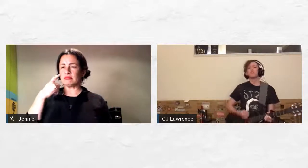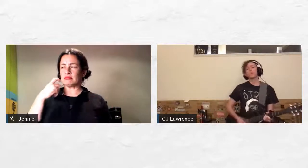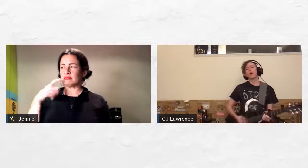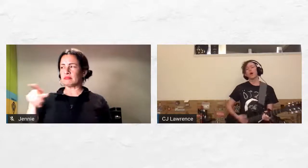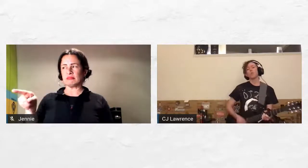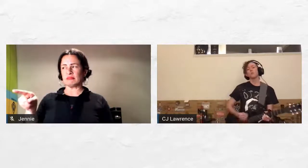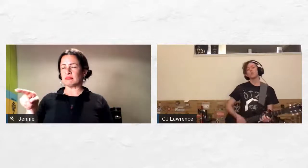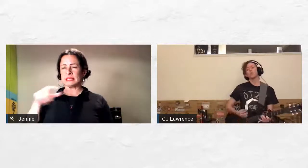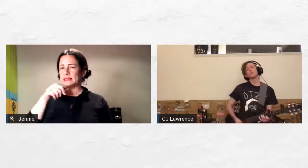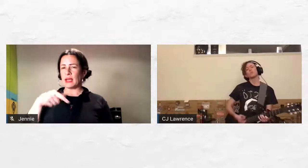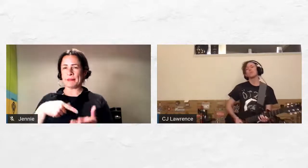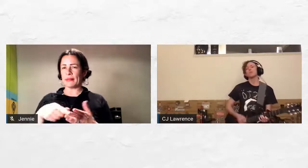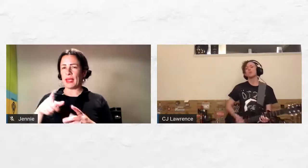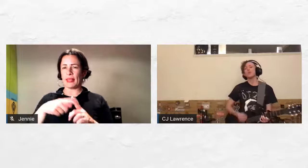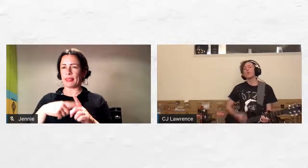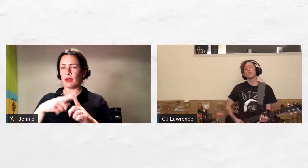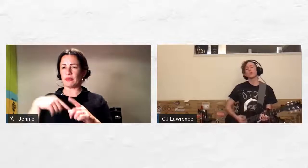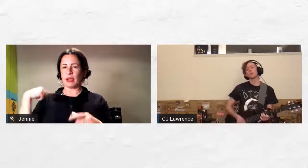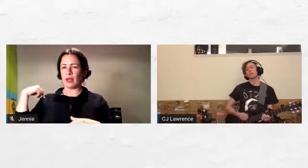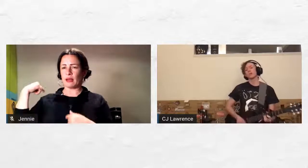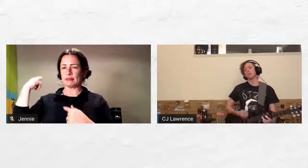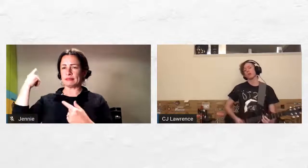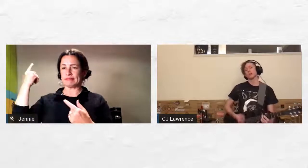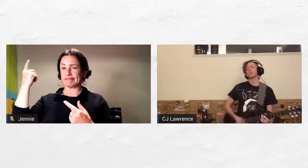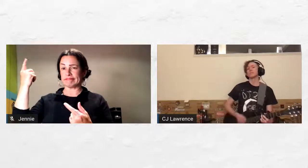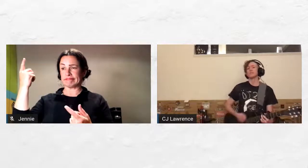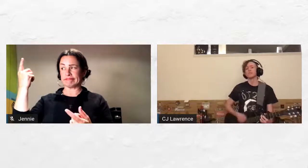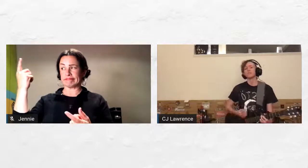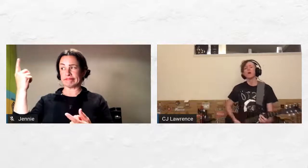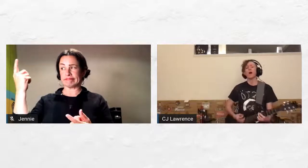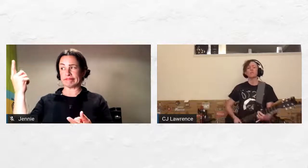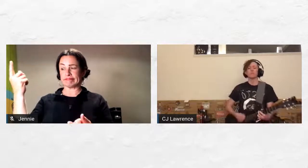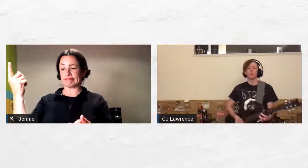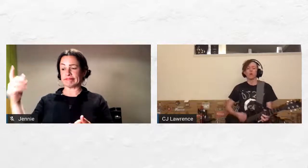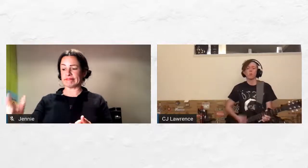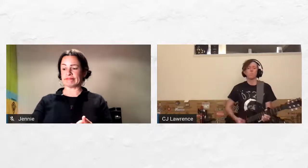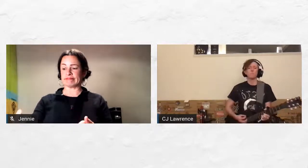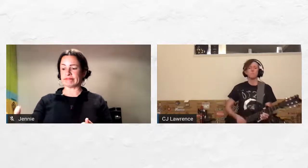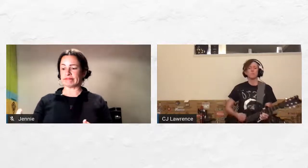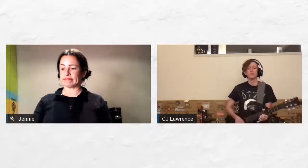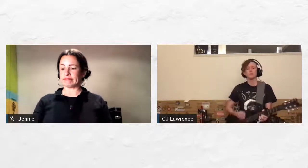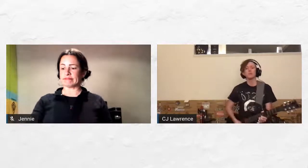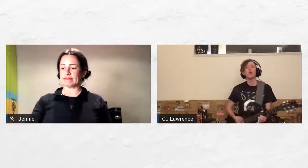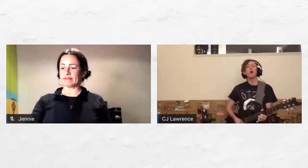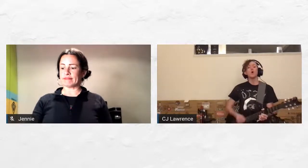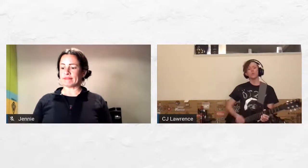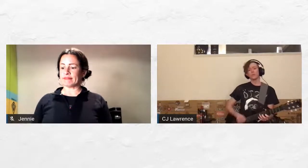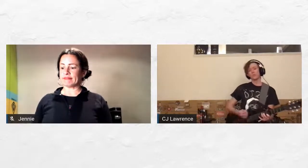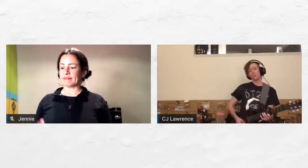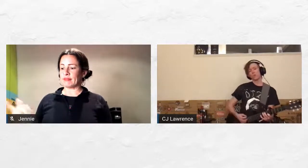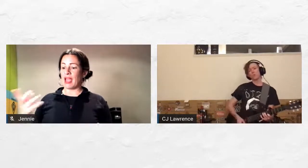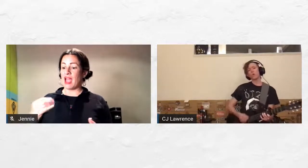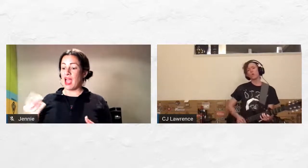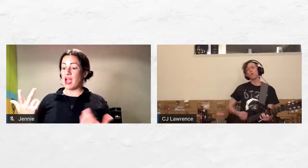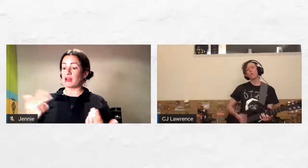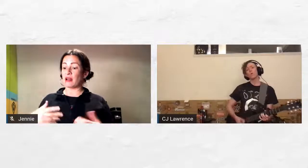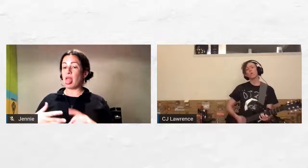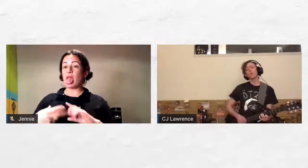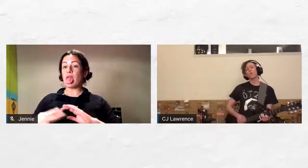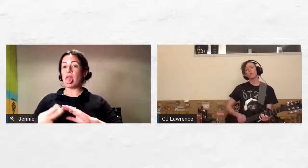suspecting you probably weren't paying rent, stealing pop from me with